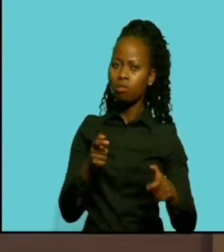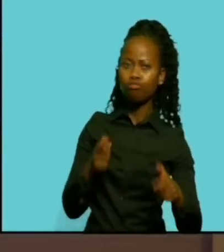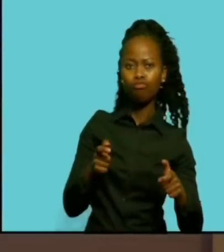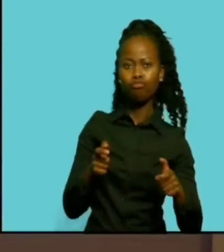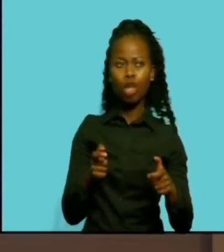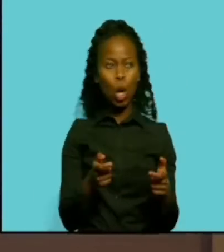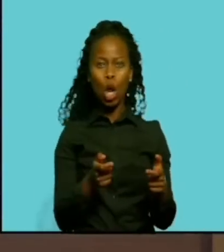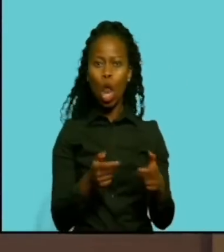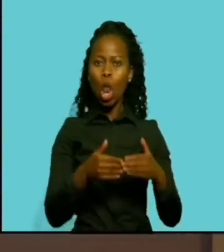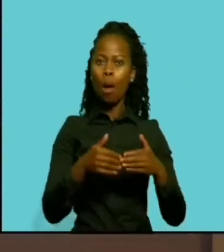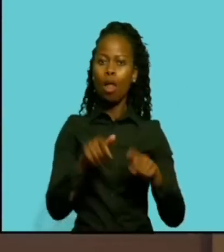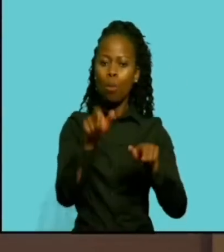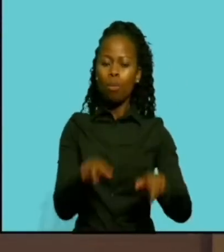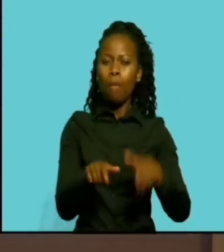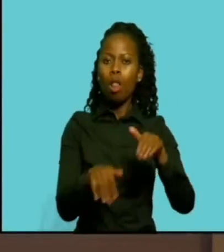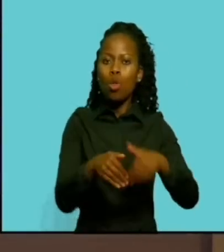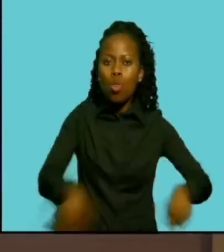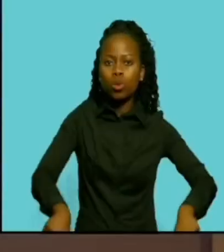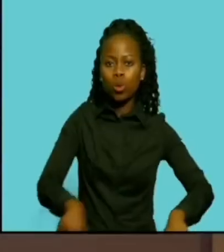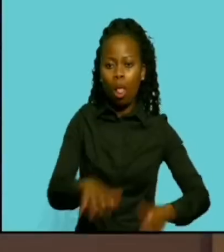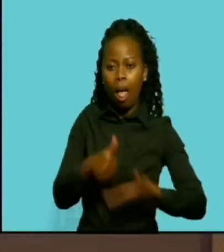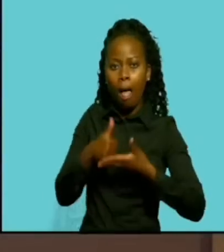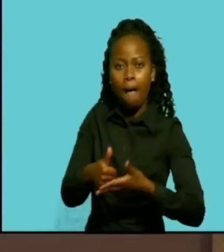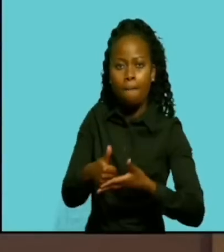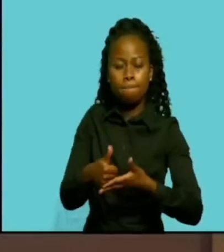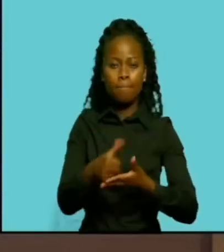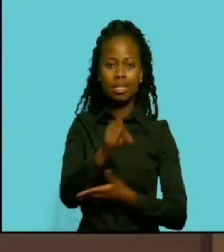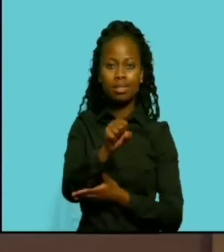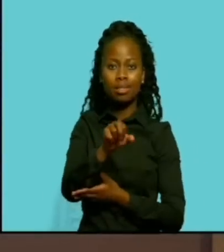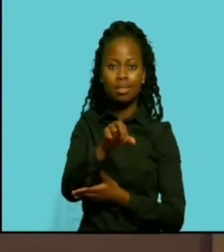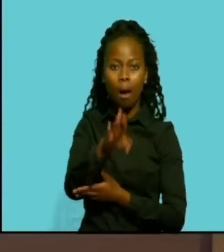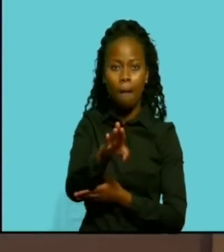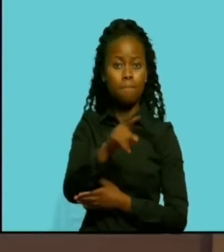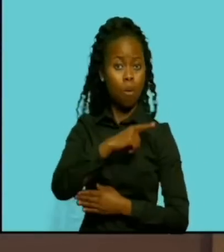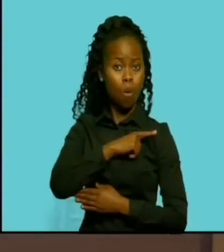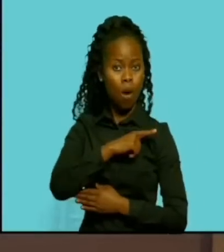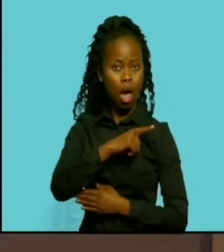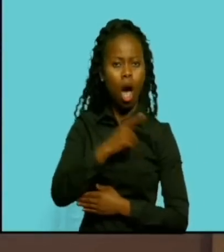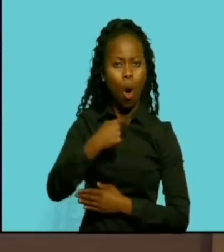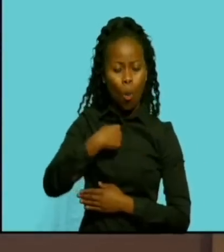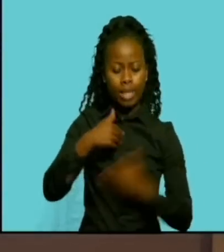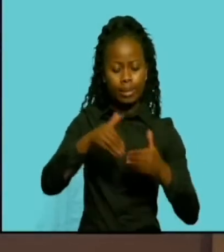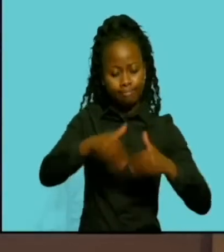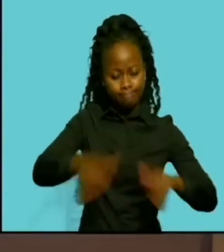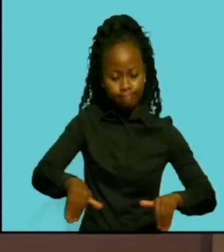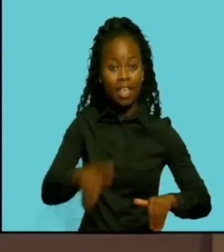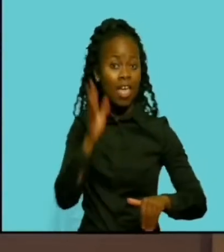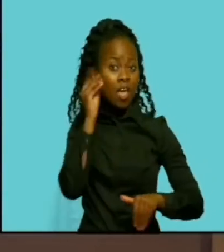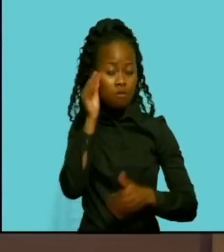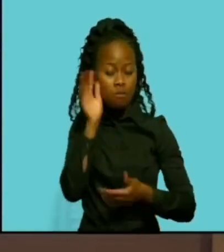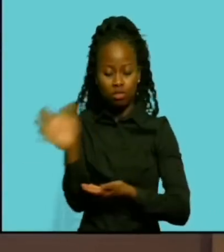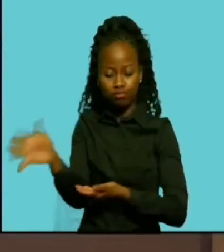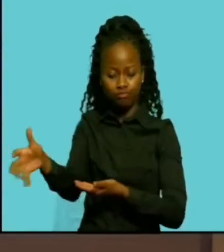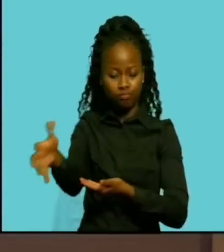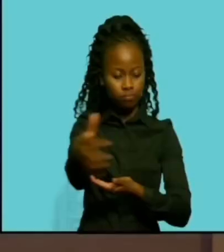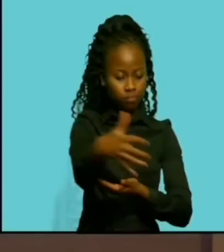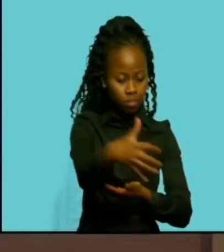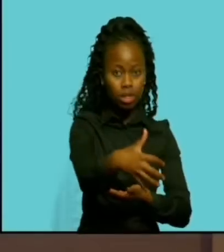to avoid those kinds of political pressures. We have got to